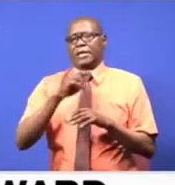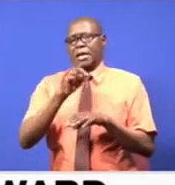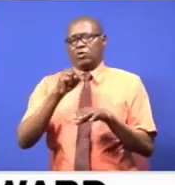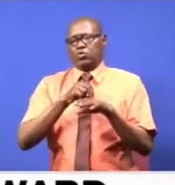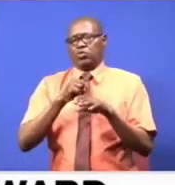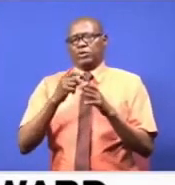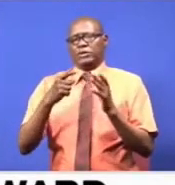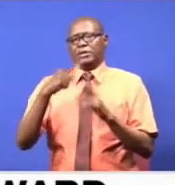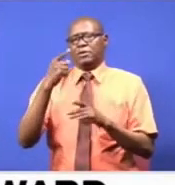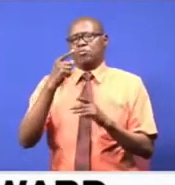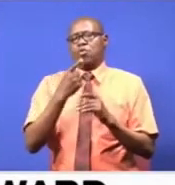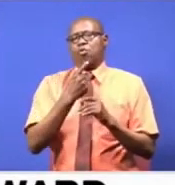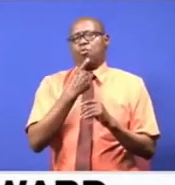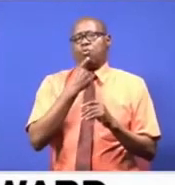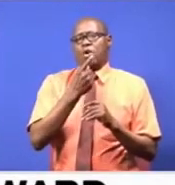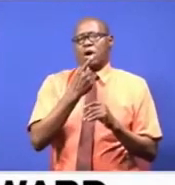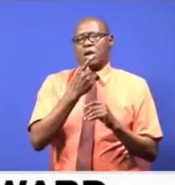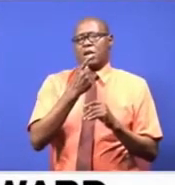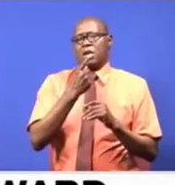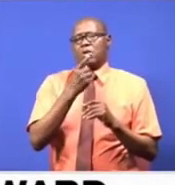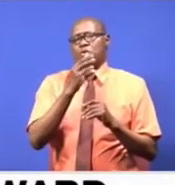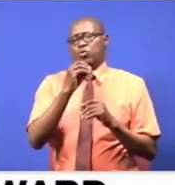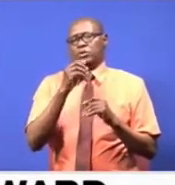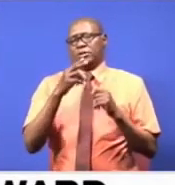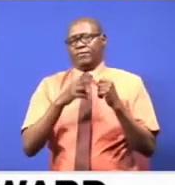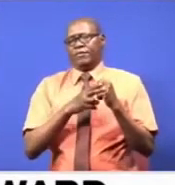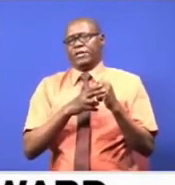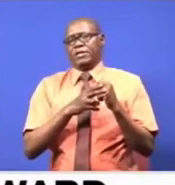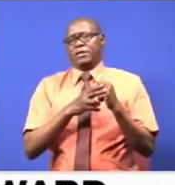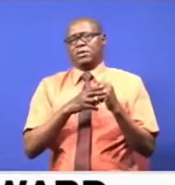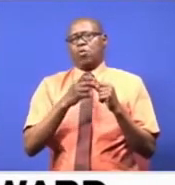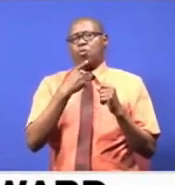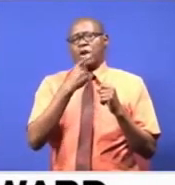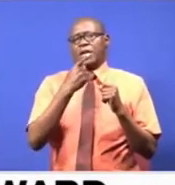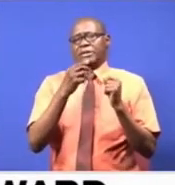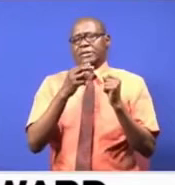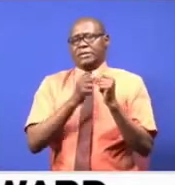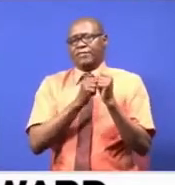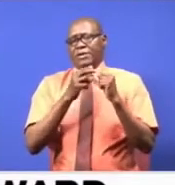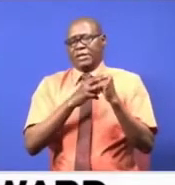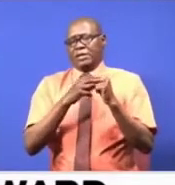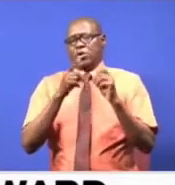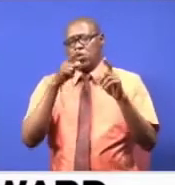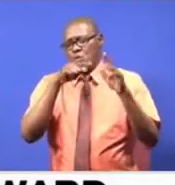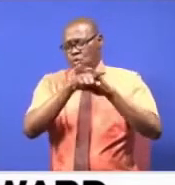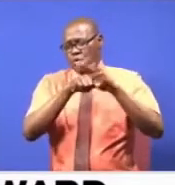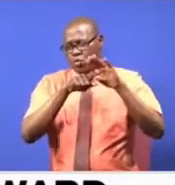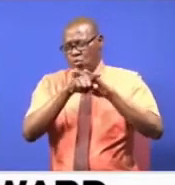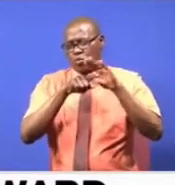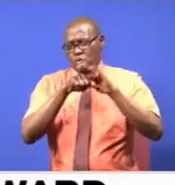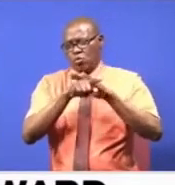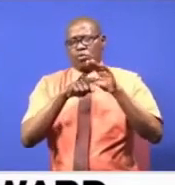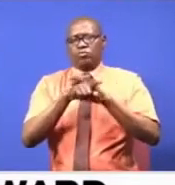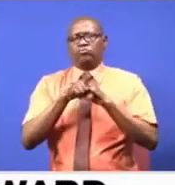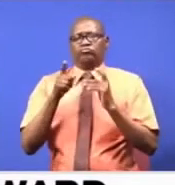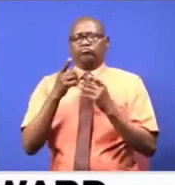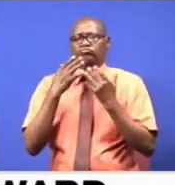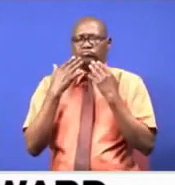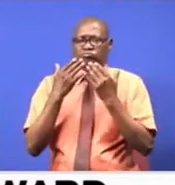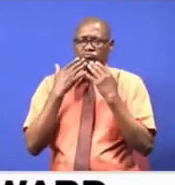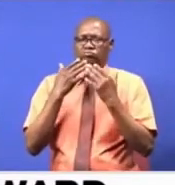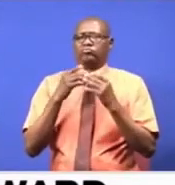with 117 goals. Ronaldo took to social media to celebrate his latest achievement, thanking all his teammates,